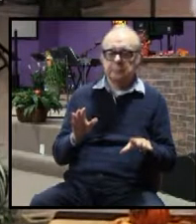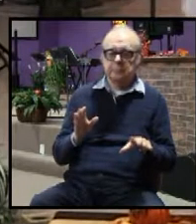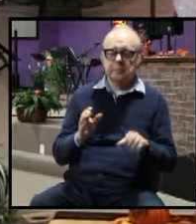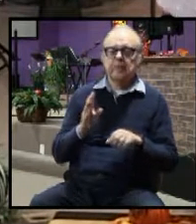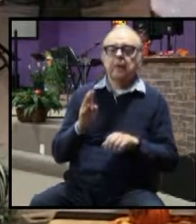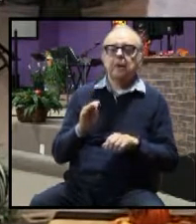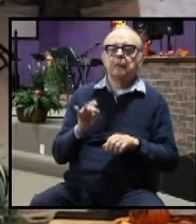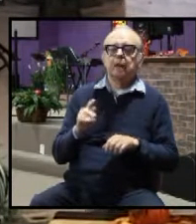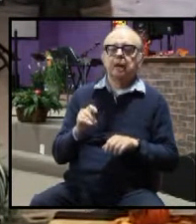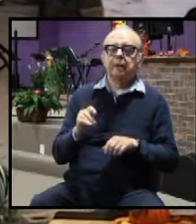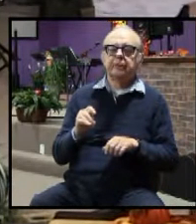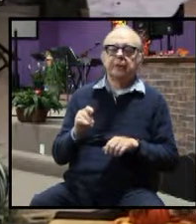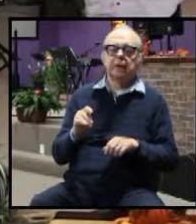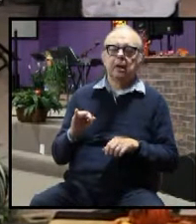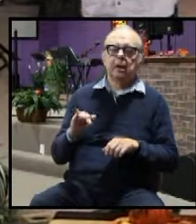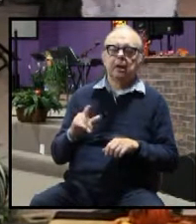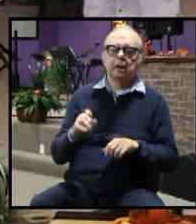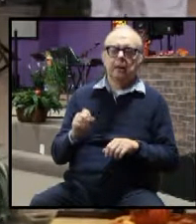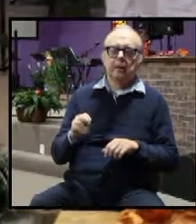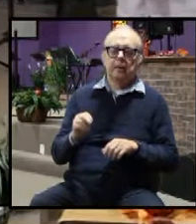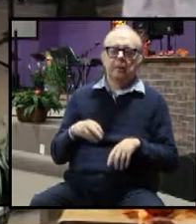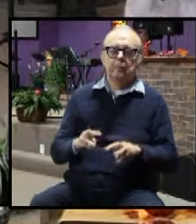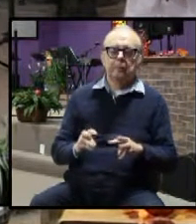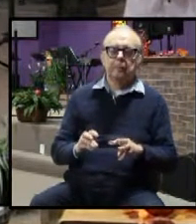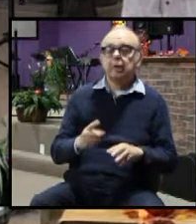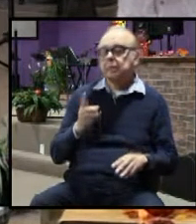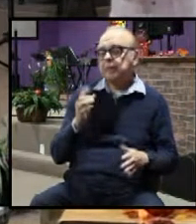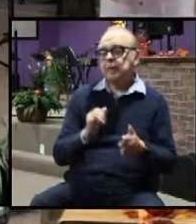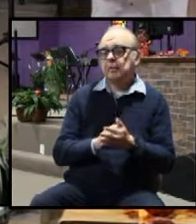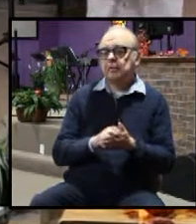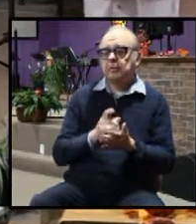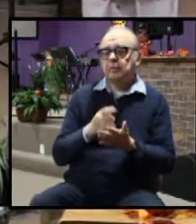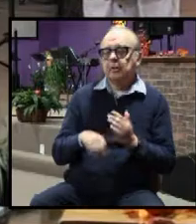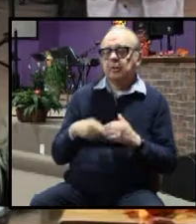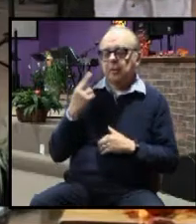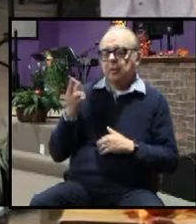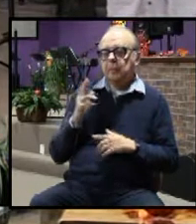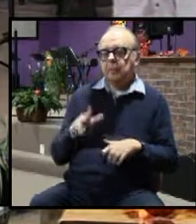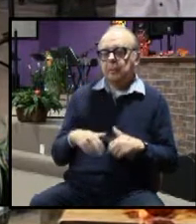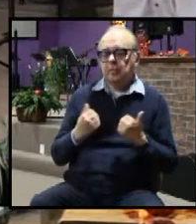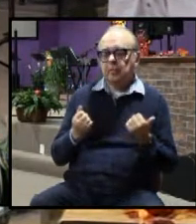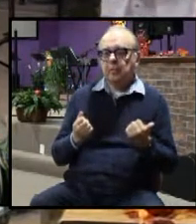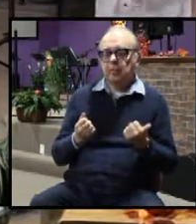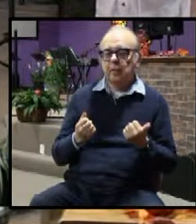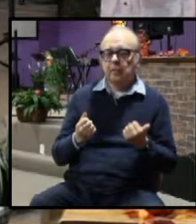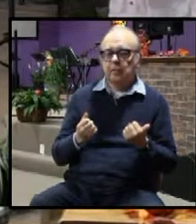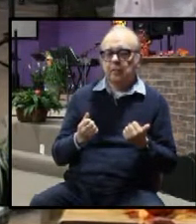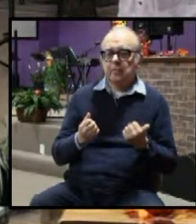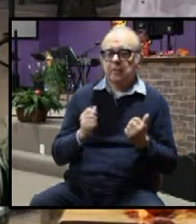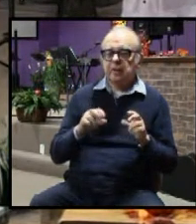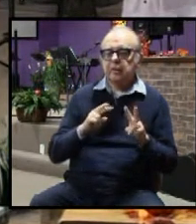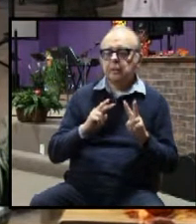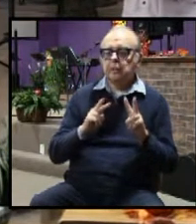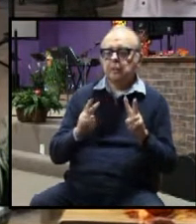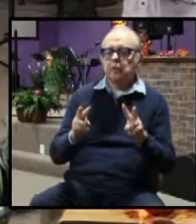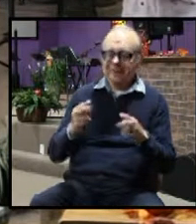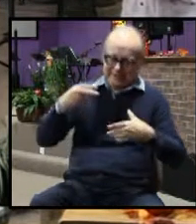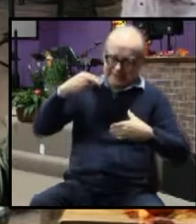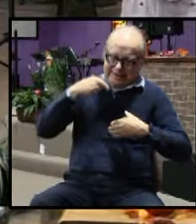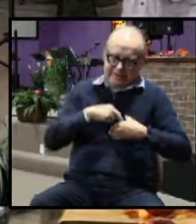the mystical approach is the way you've got to figure out what's your purpose in life is you've got to look inside